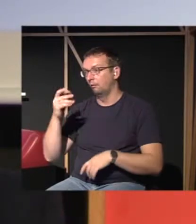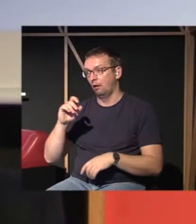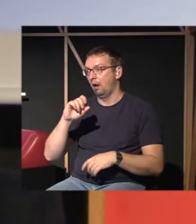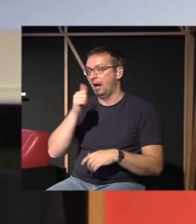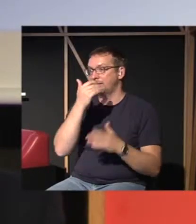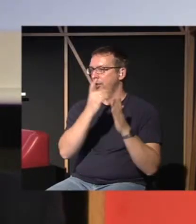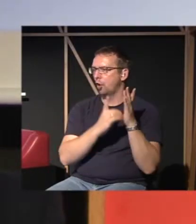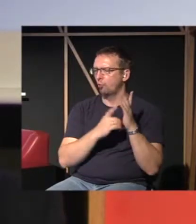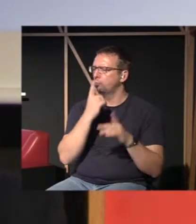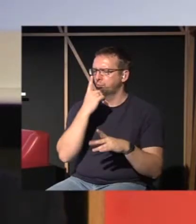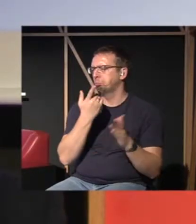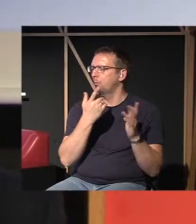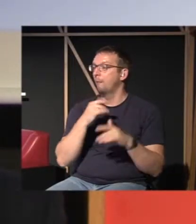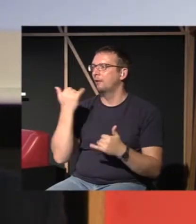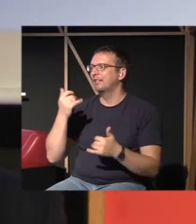sponsors would normally be.